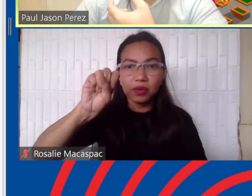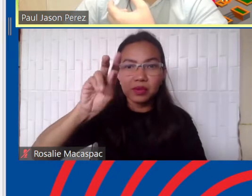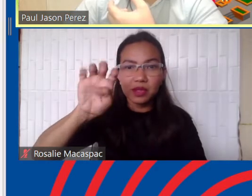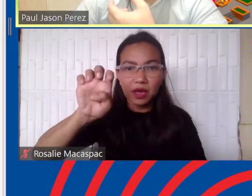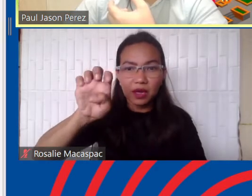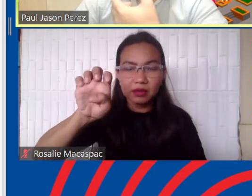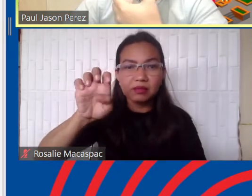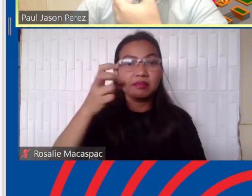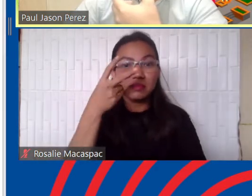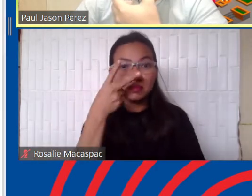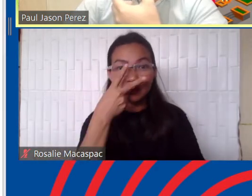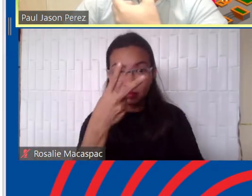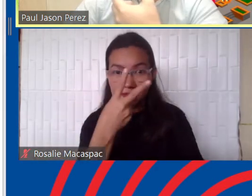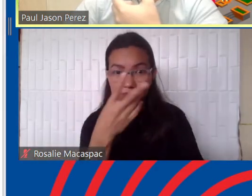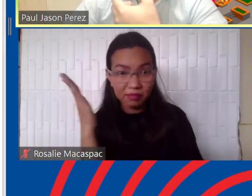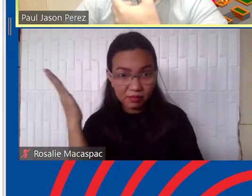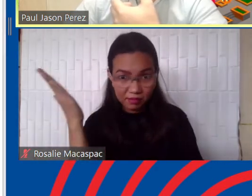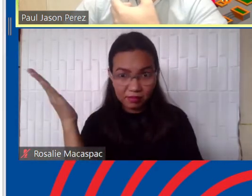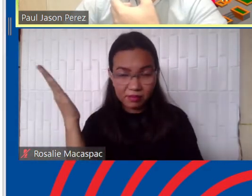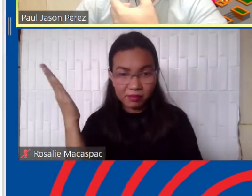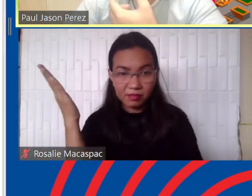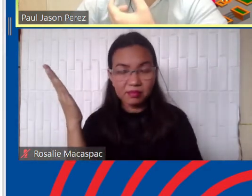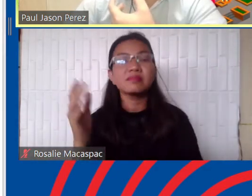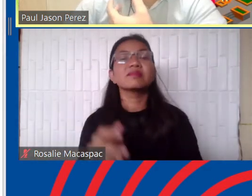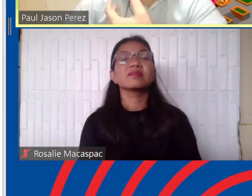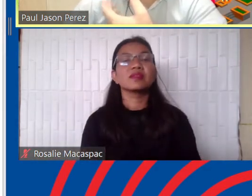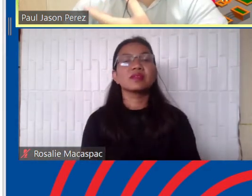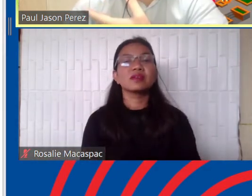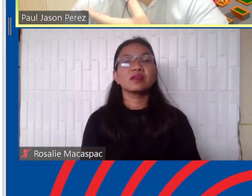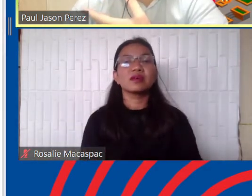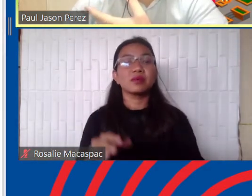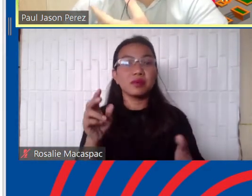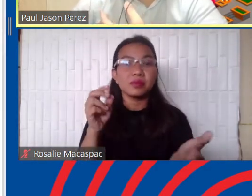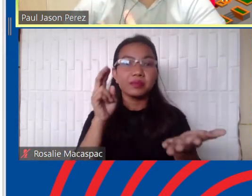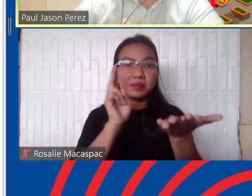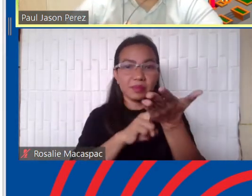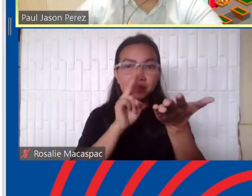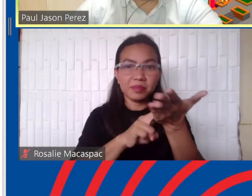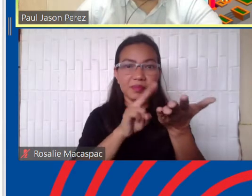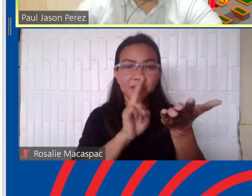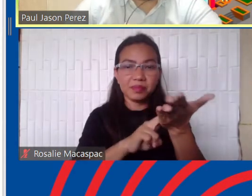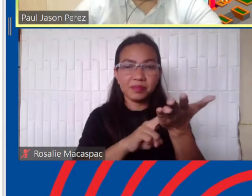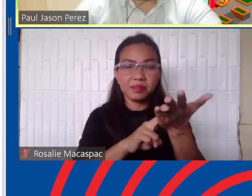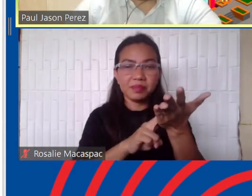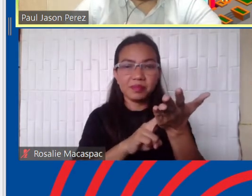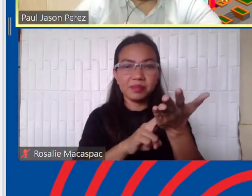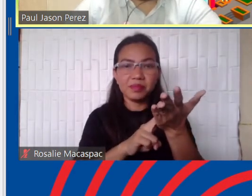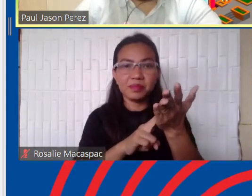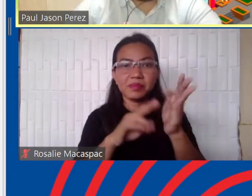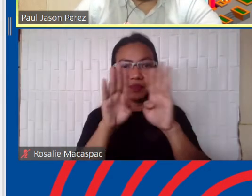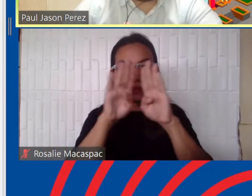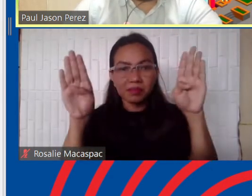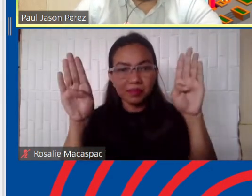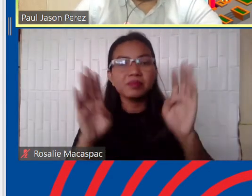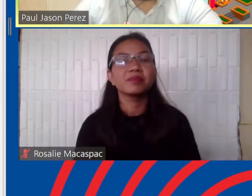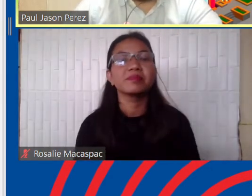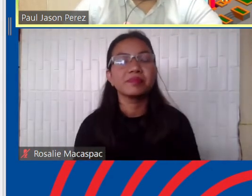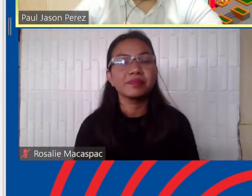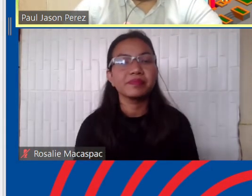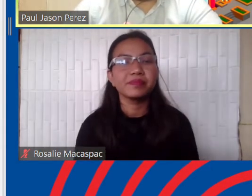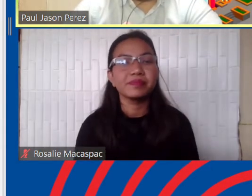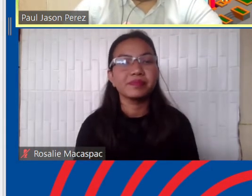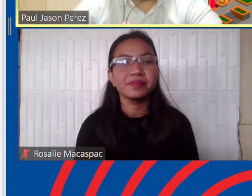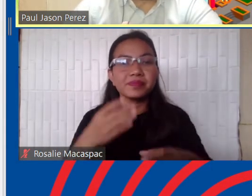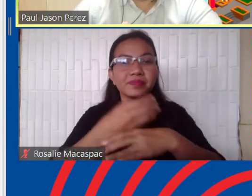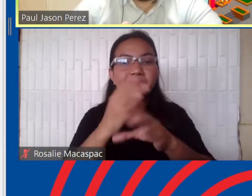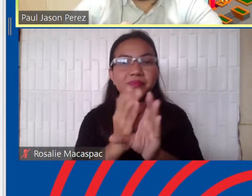bisitahin natin. The website is osf.io. You can sign up for free. No, dito. This is created